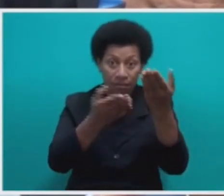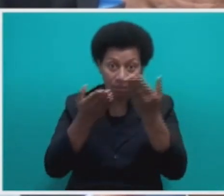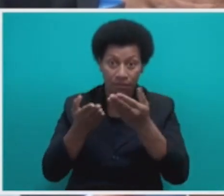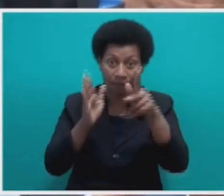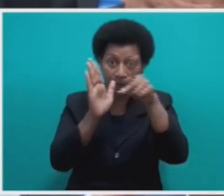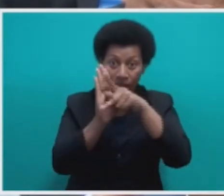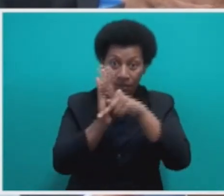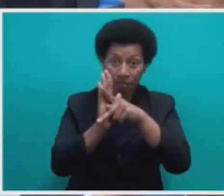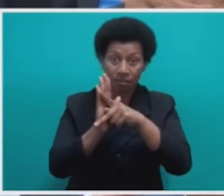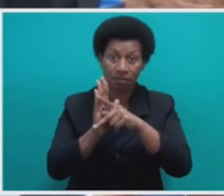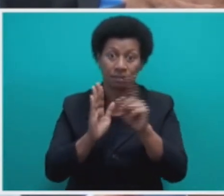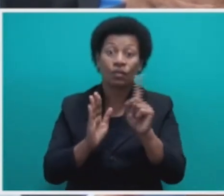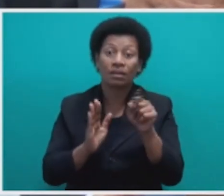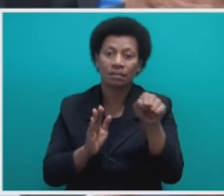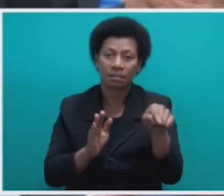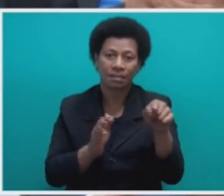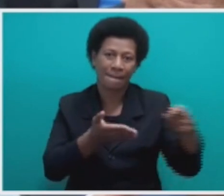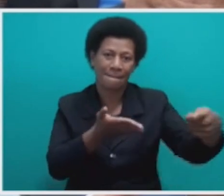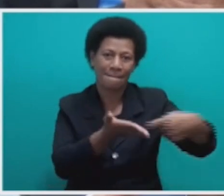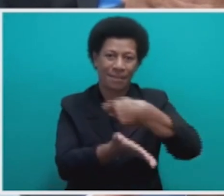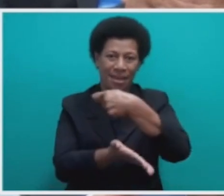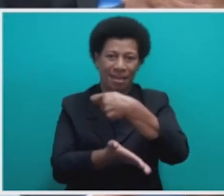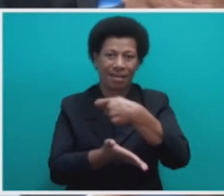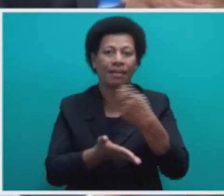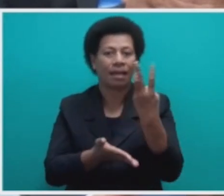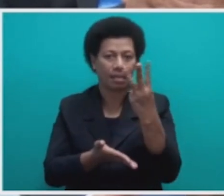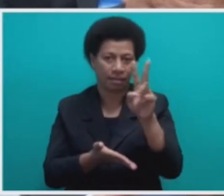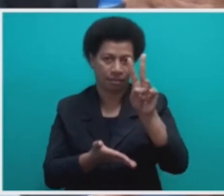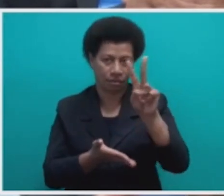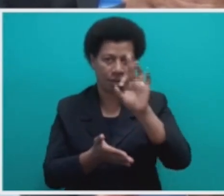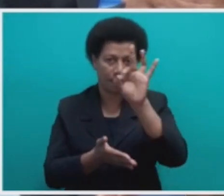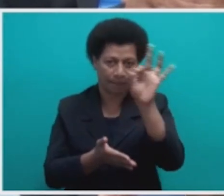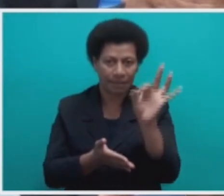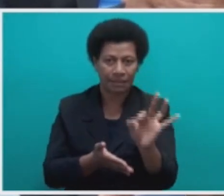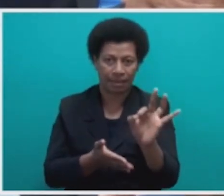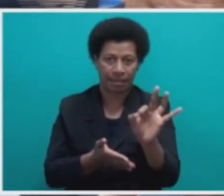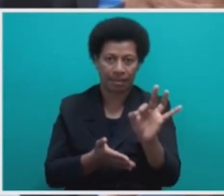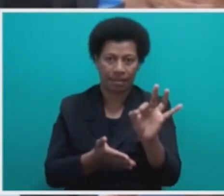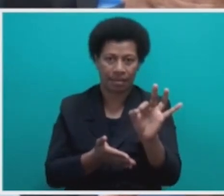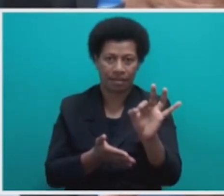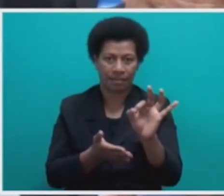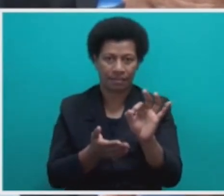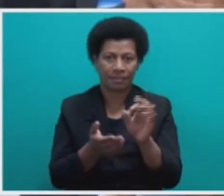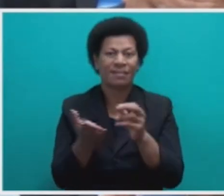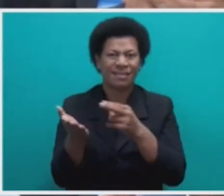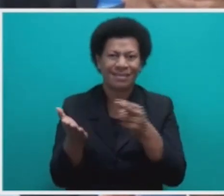that importer still pays 32% instead of the